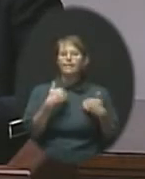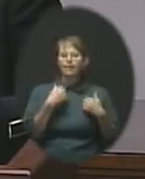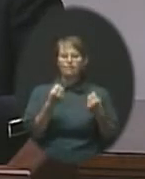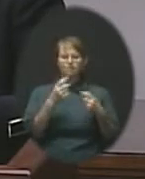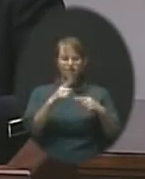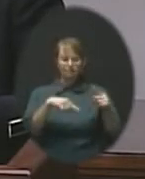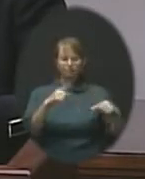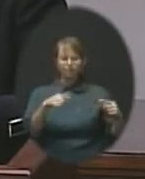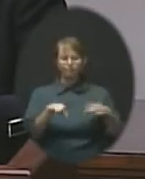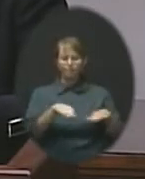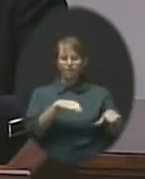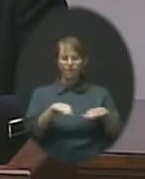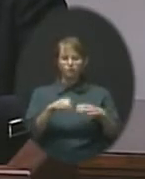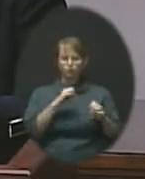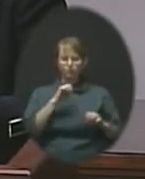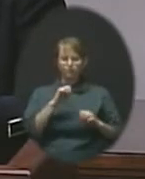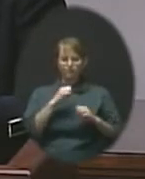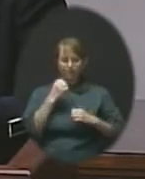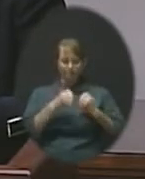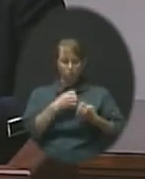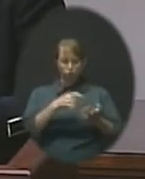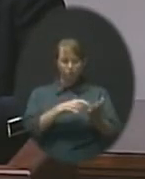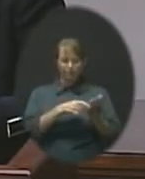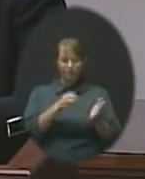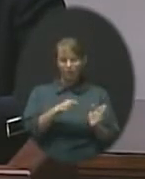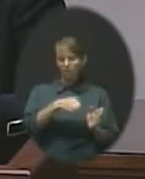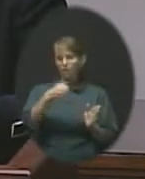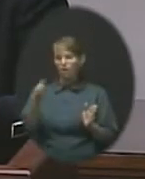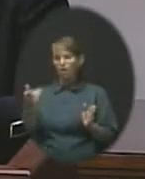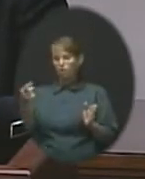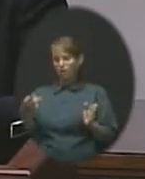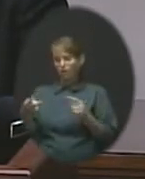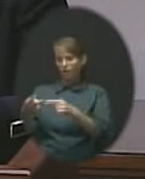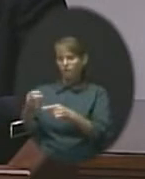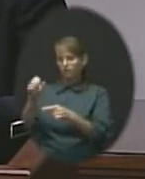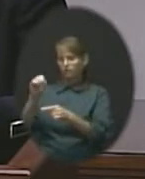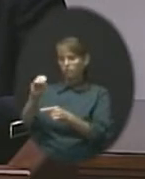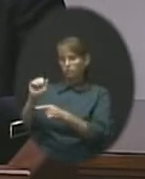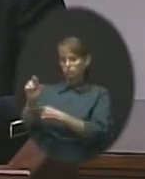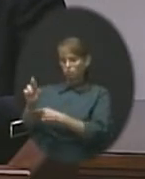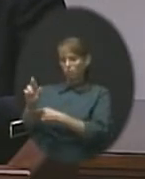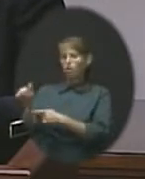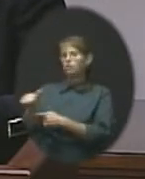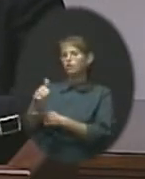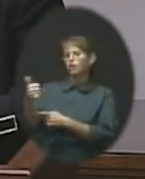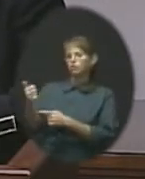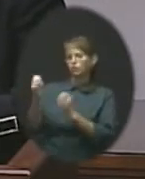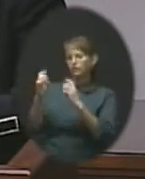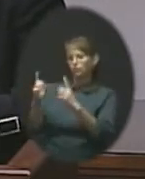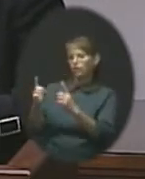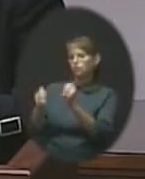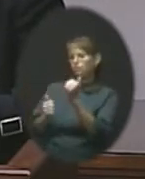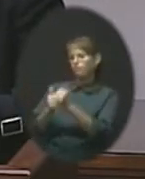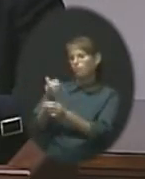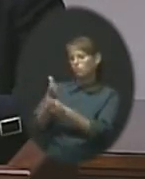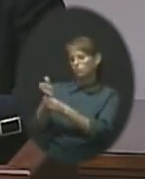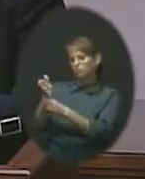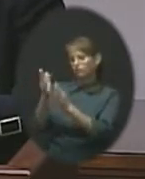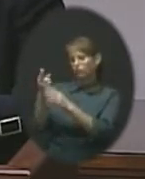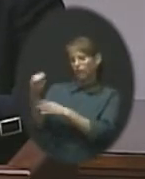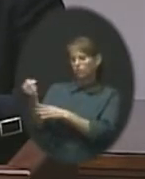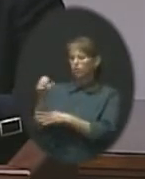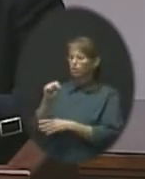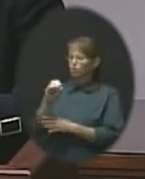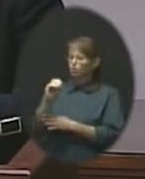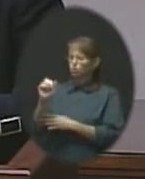The other half of the building is the SOAR program that is our alternative ed program mainly for high school students. What does SOAR stand